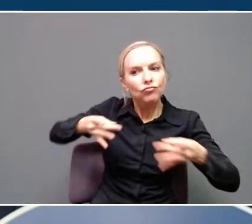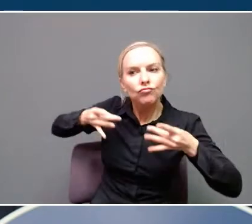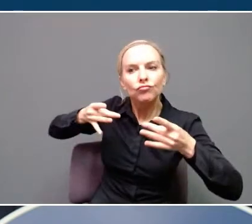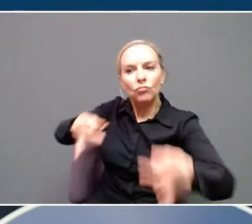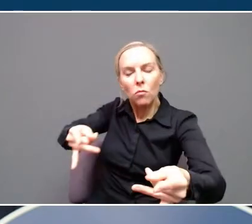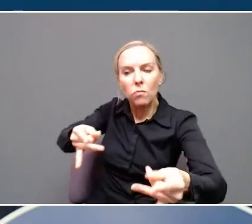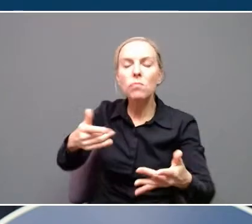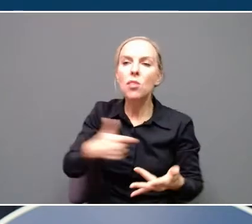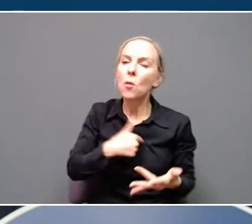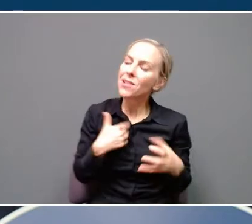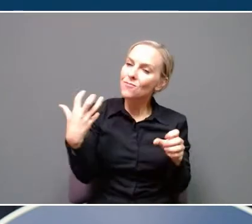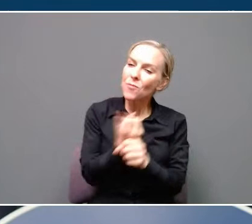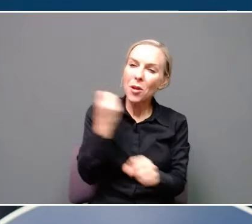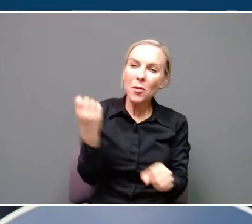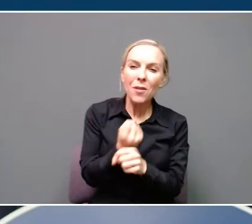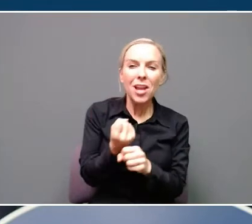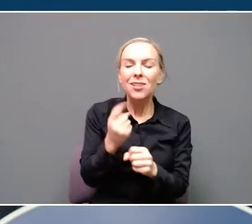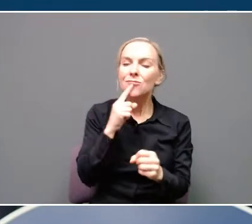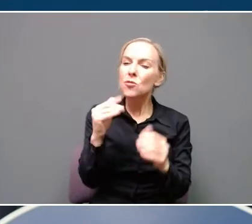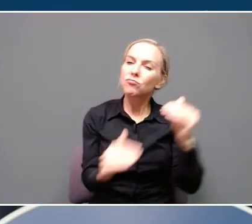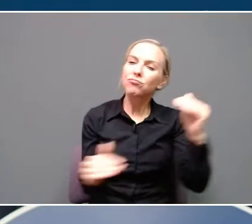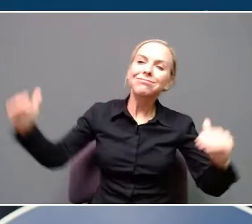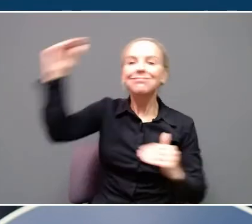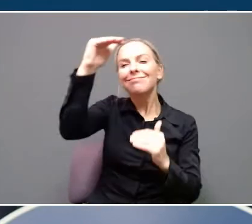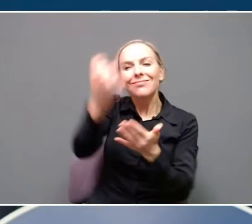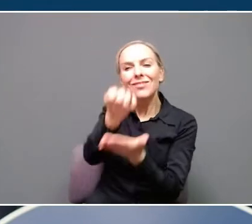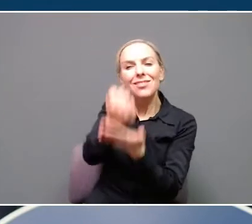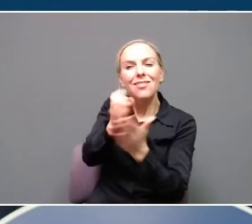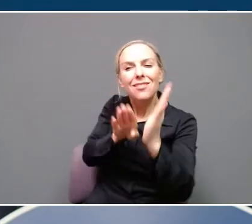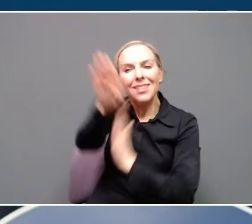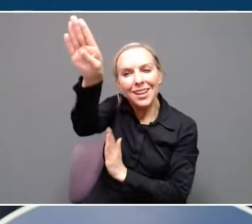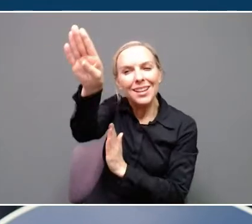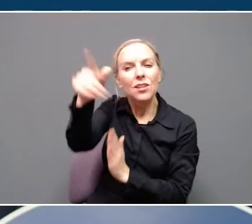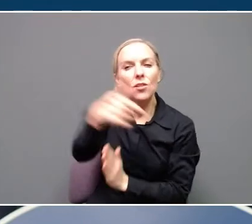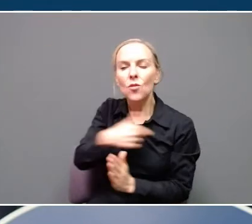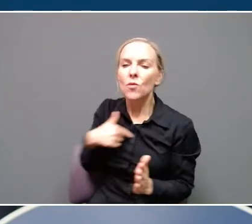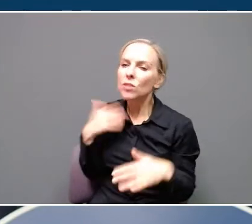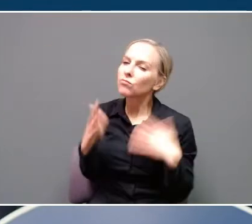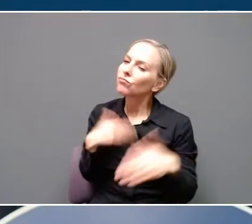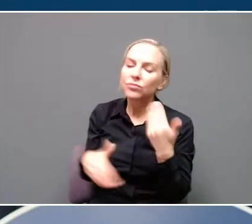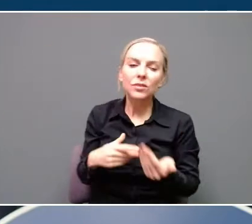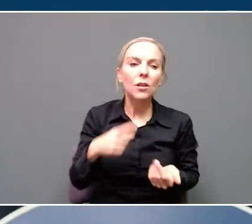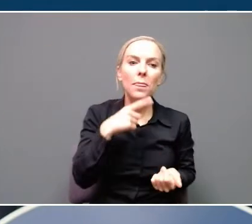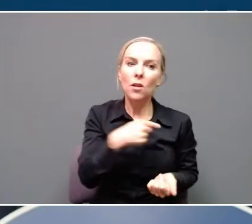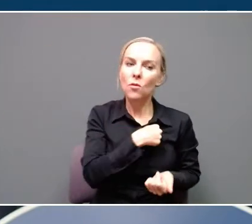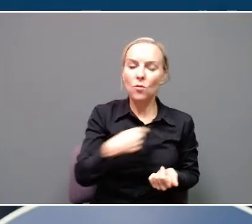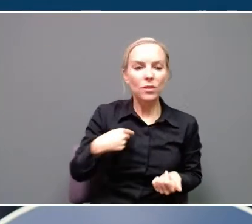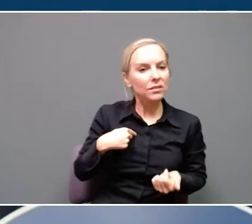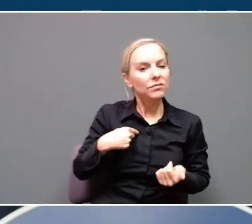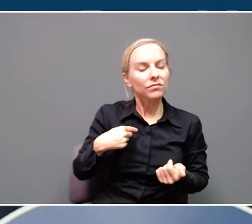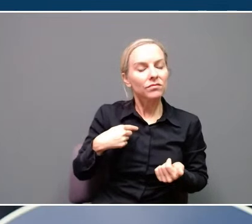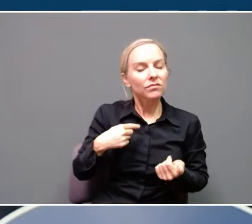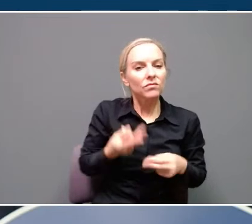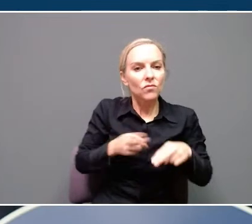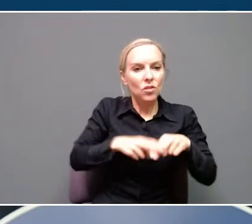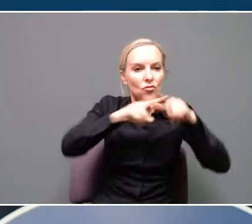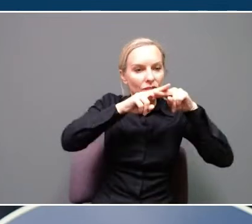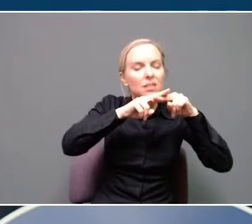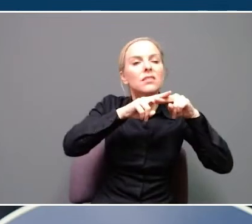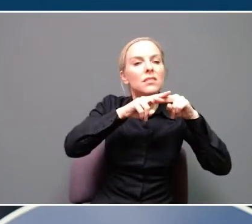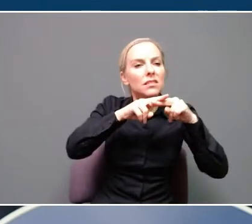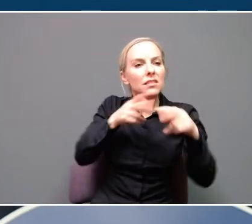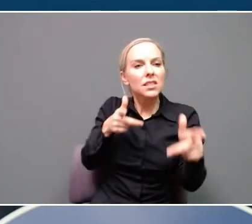and over, is speed to market. By having a pad already installed, it increases our speed to market advantage,